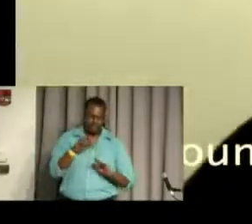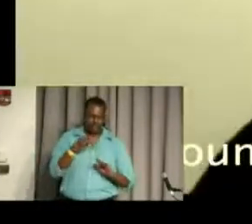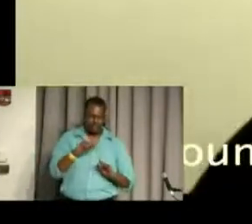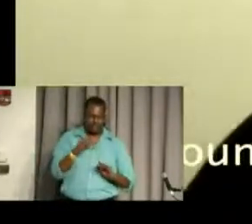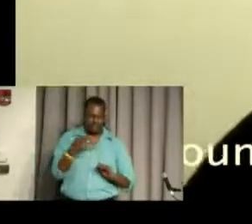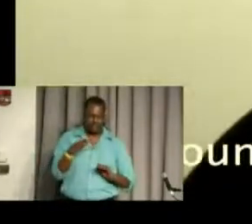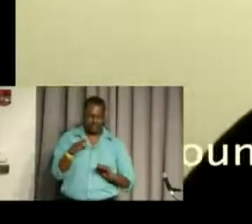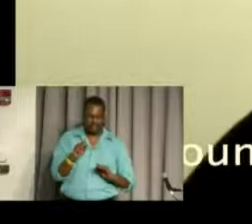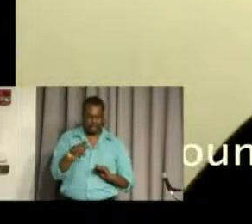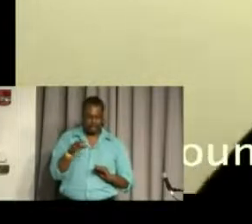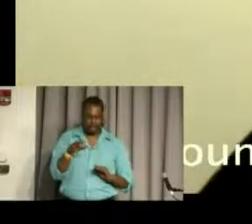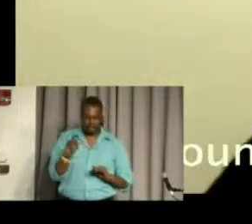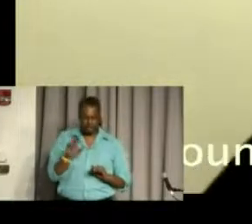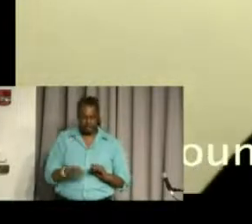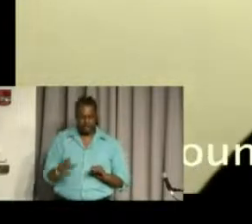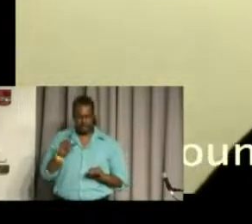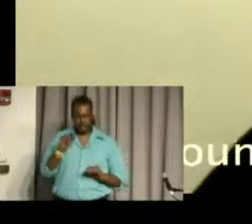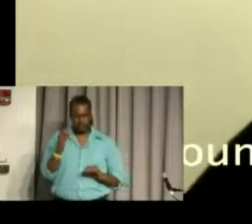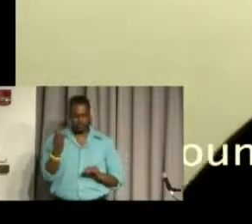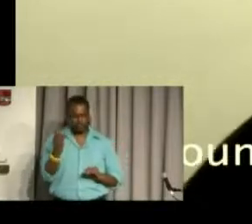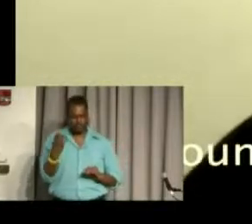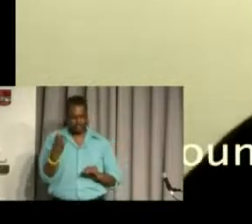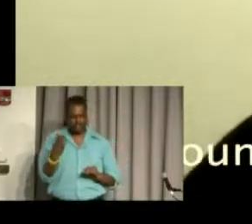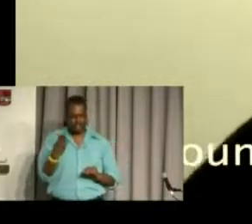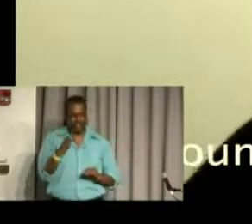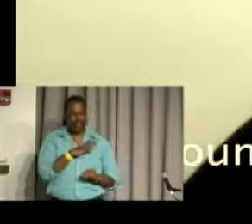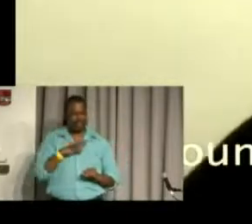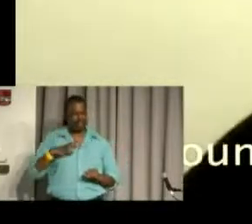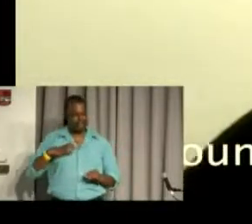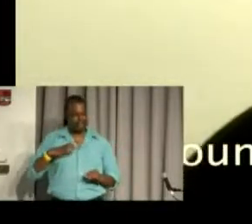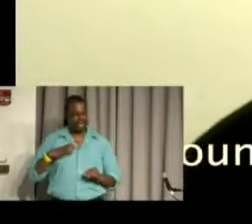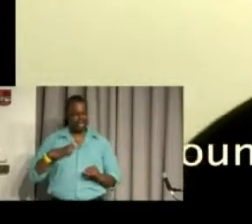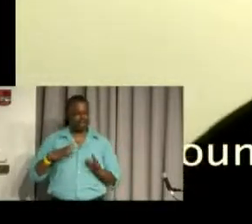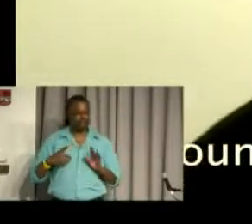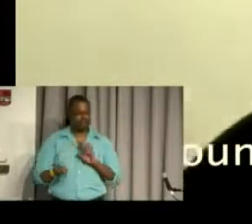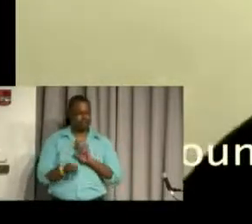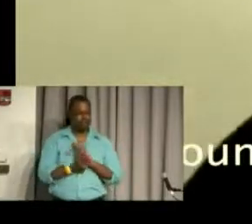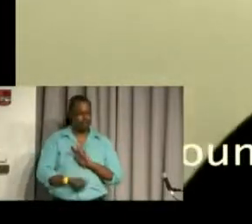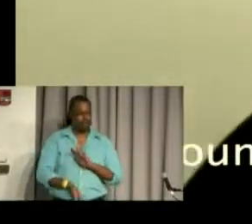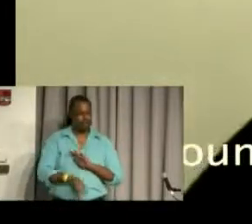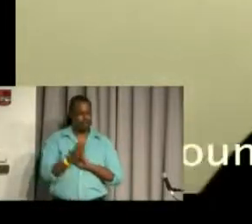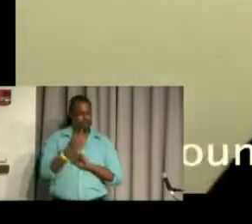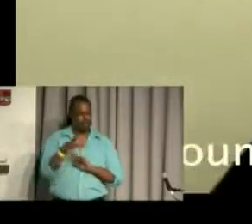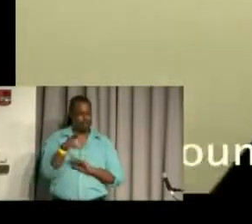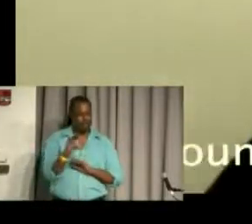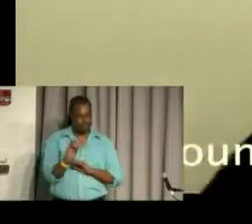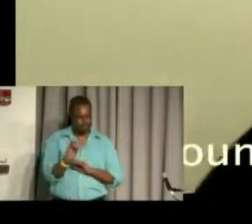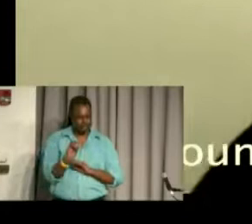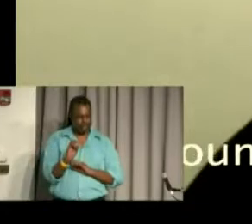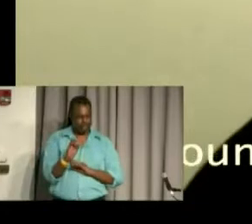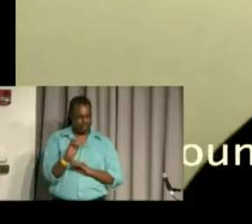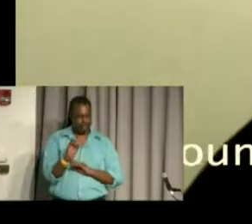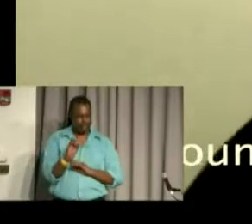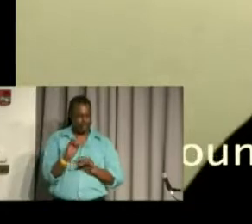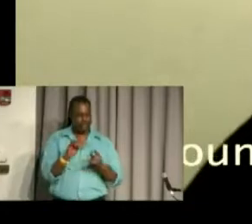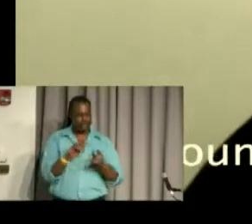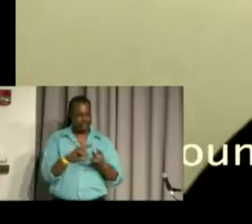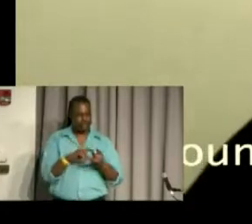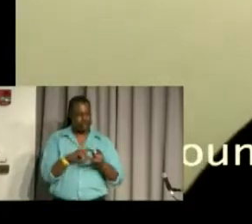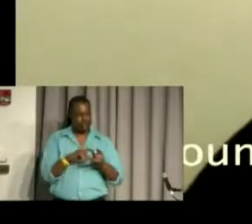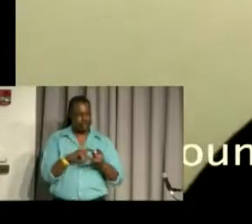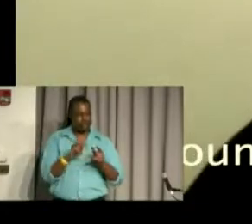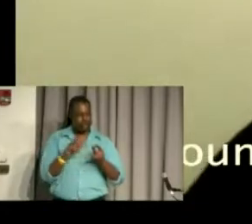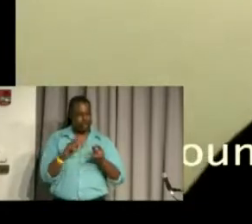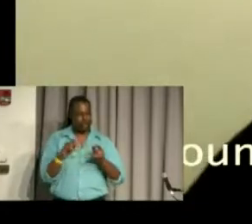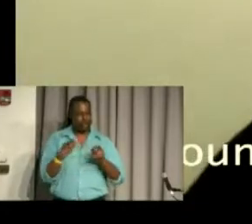around 2014, the parish council barred 2 companies, Wolverine and Petroplex, from constructing